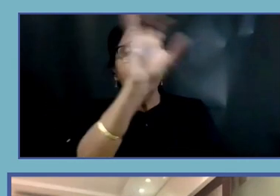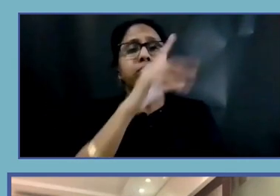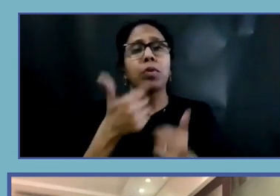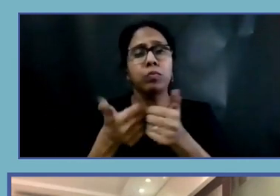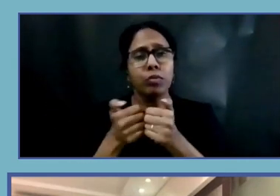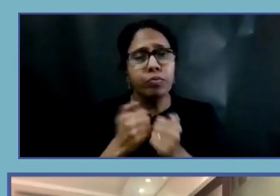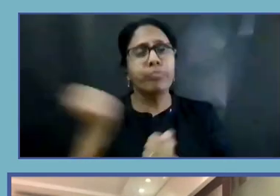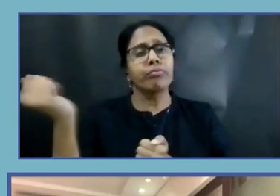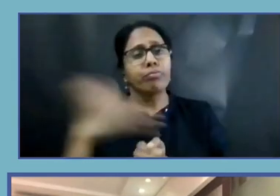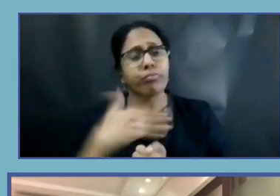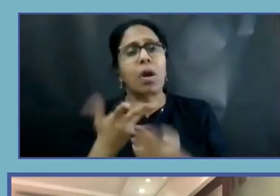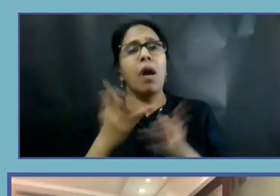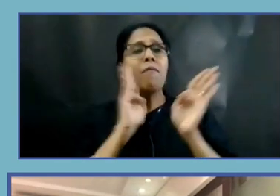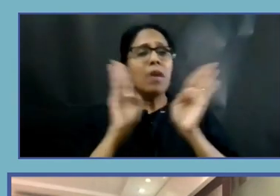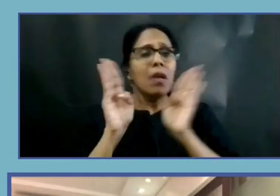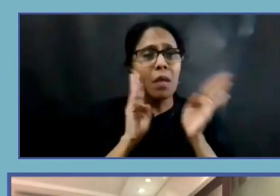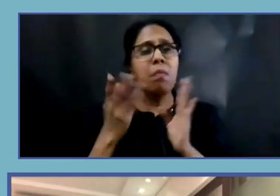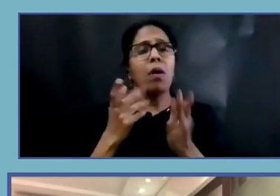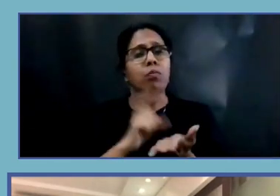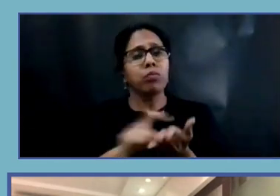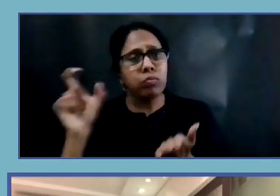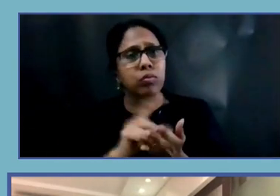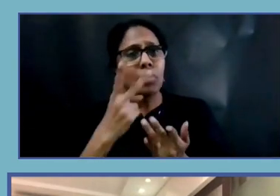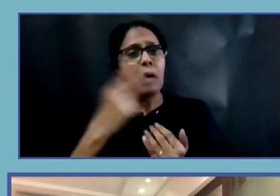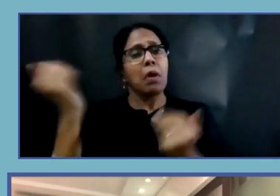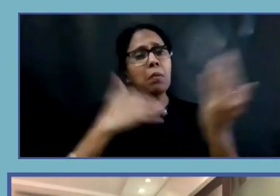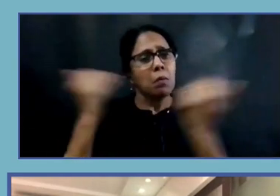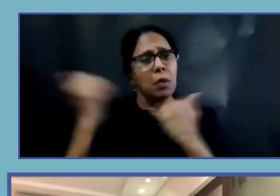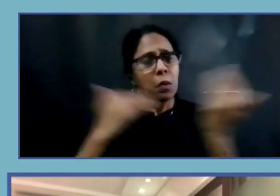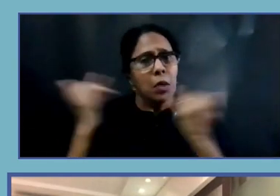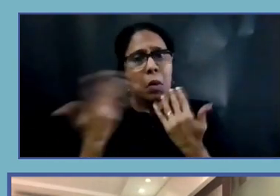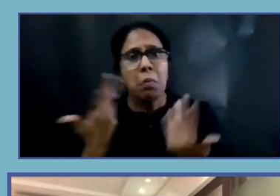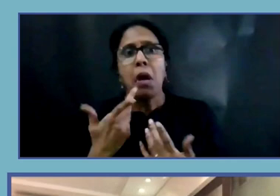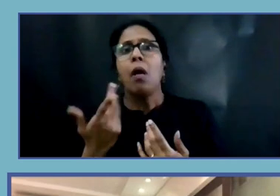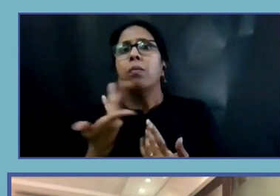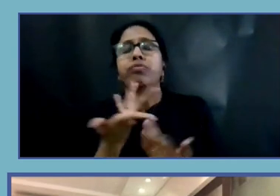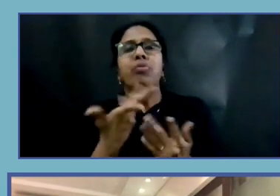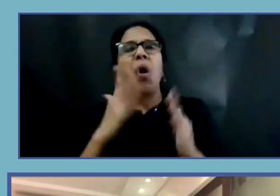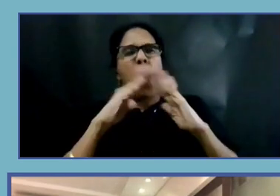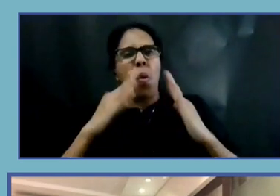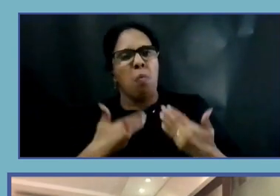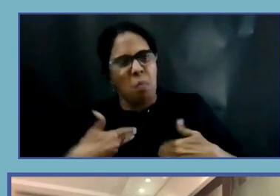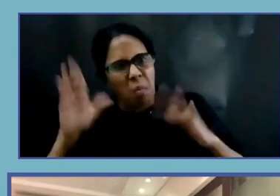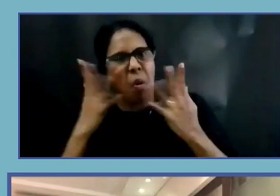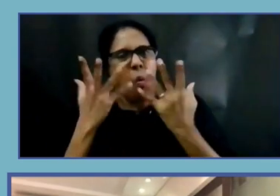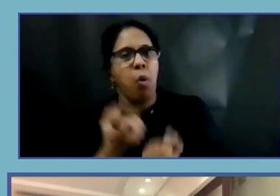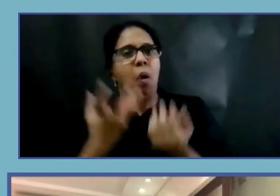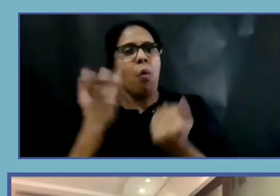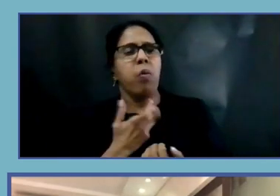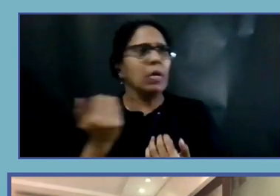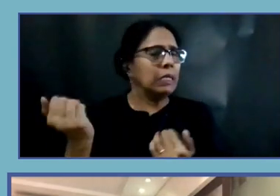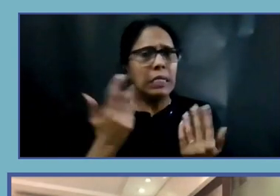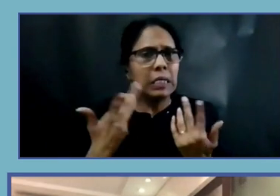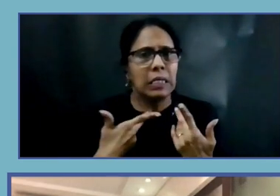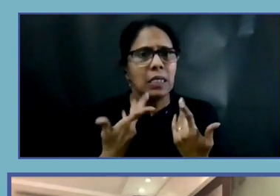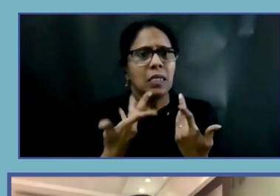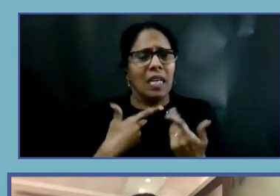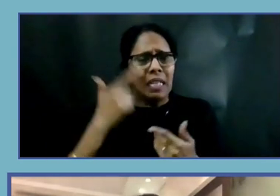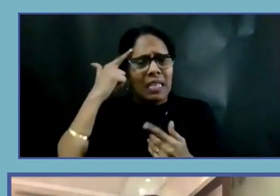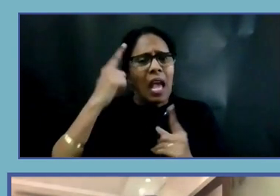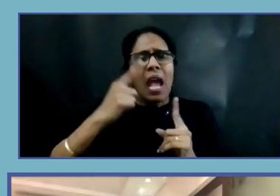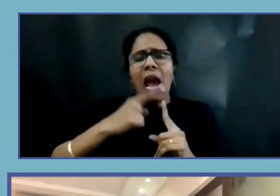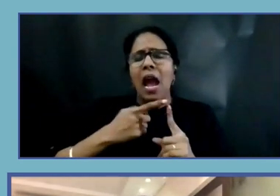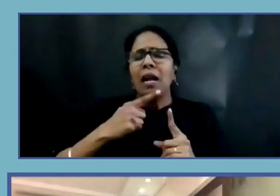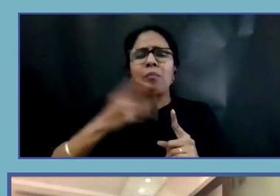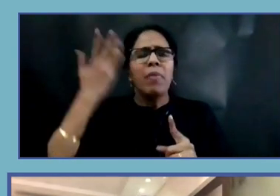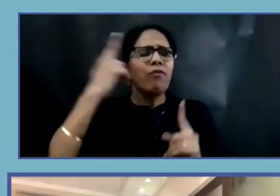social media platforms that they want to go back to their homes. And then I was not, you know, trained to